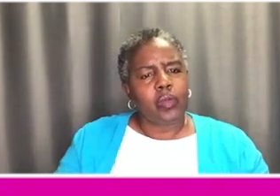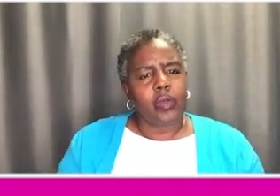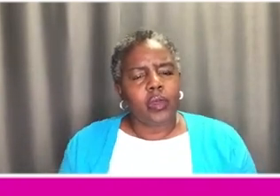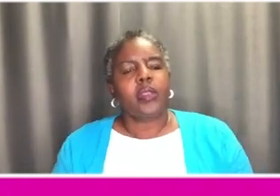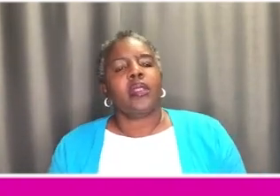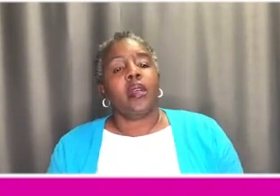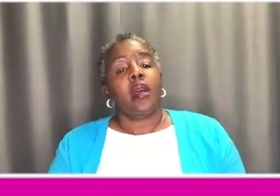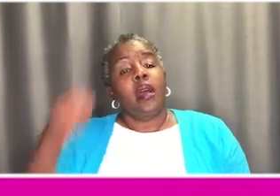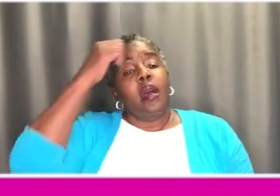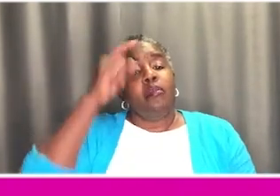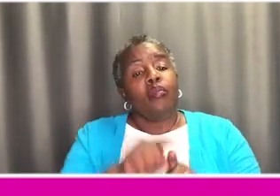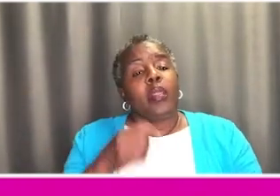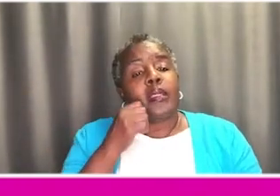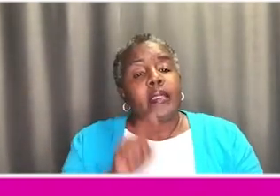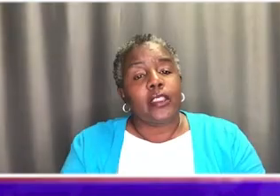And sisters and brothers,